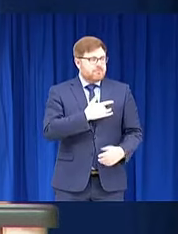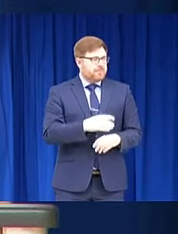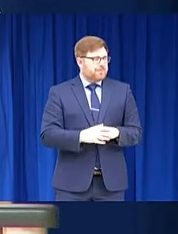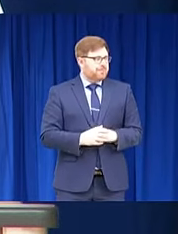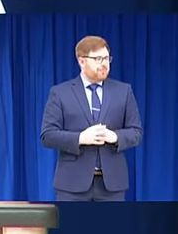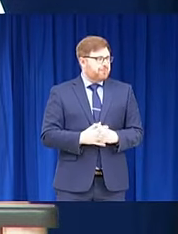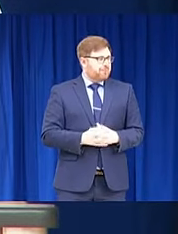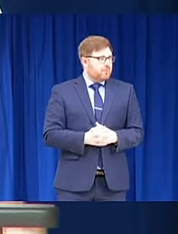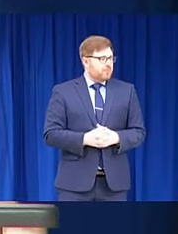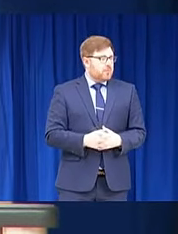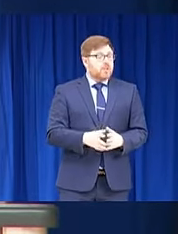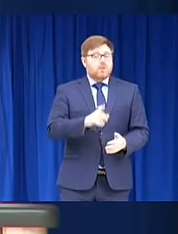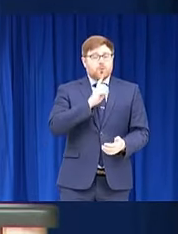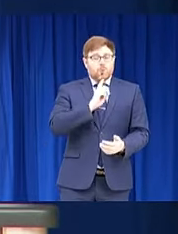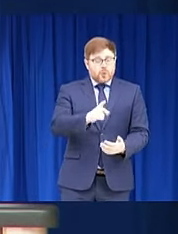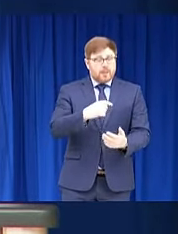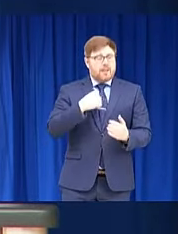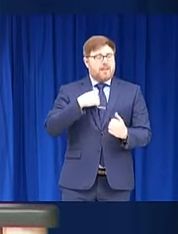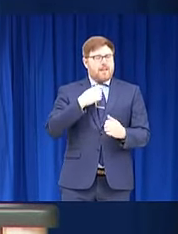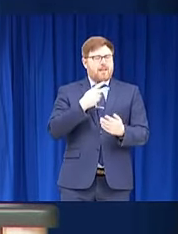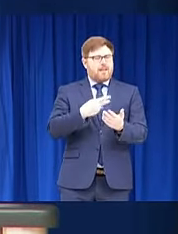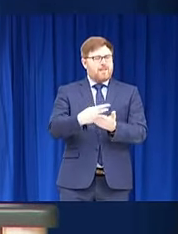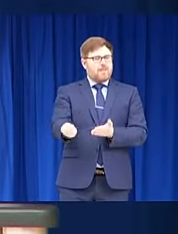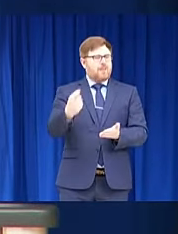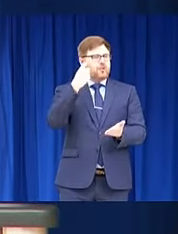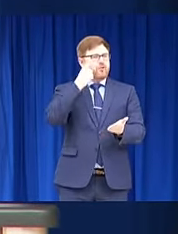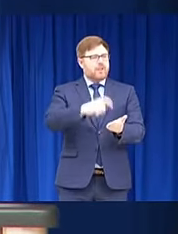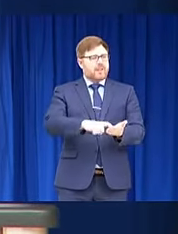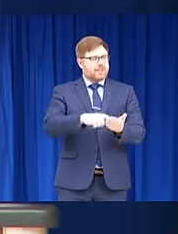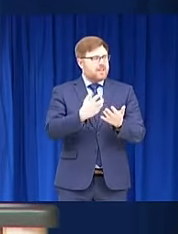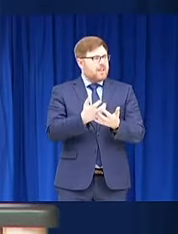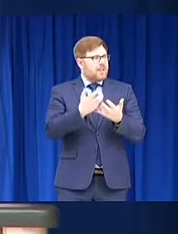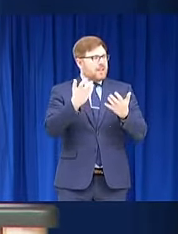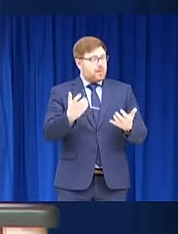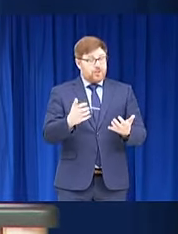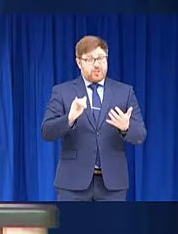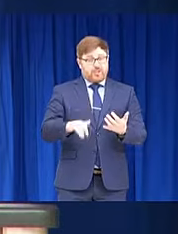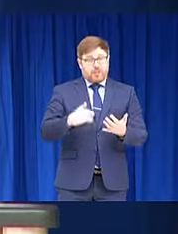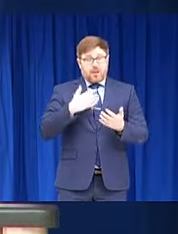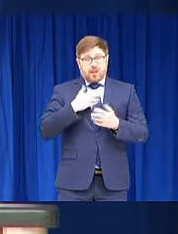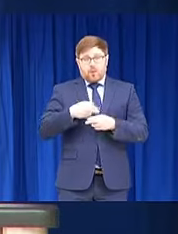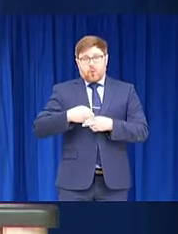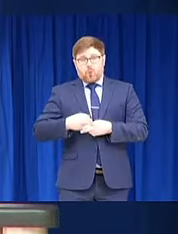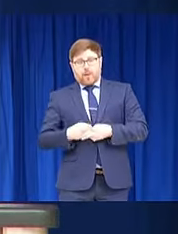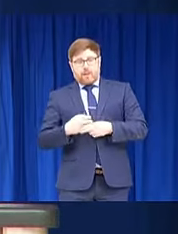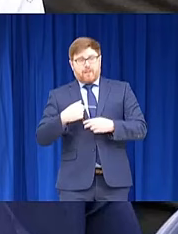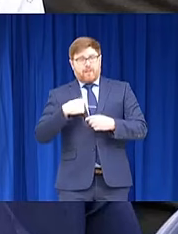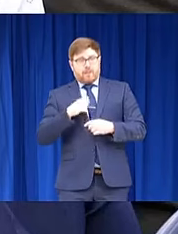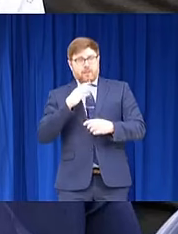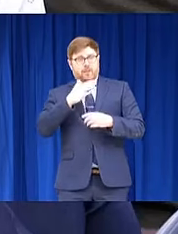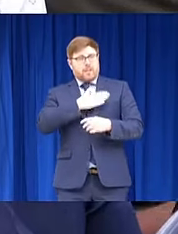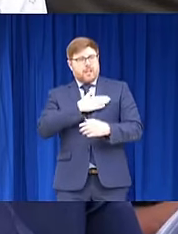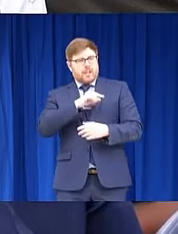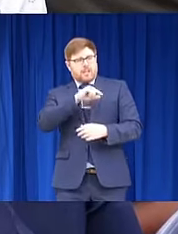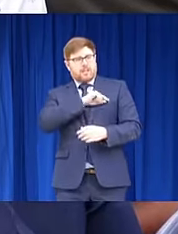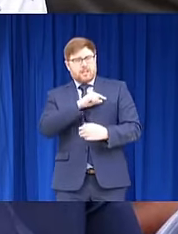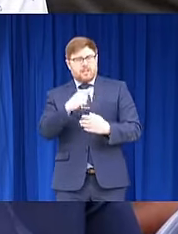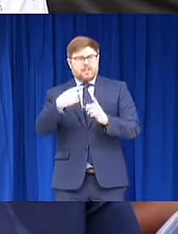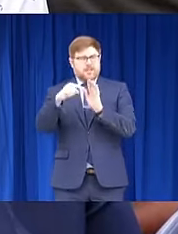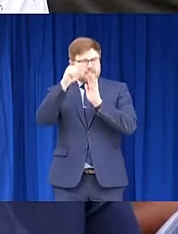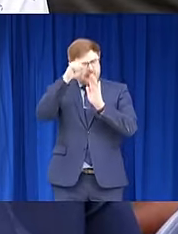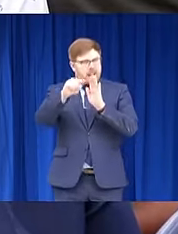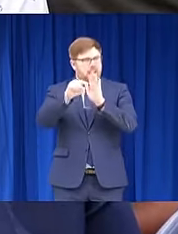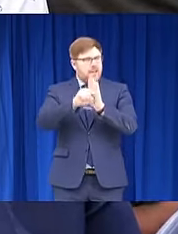Most significantly, I'd failed to recognize how much the 60-pound rucksack had held me back, how much energy I had